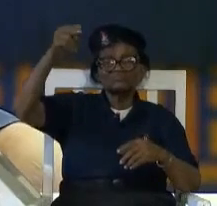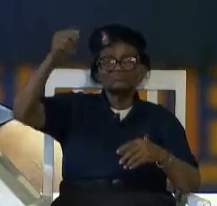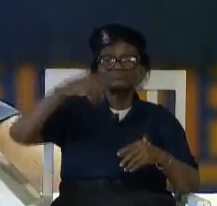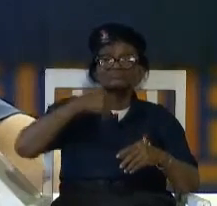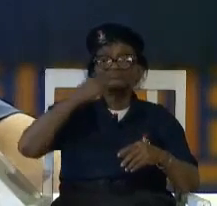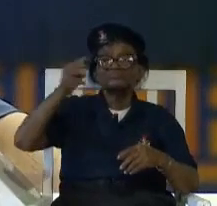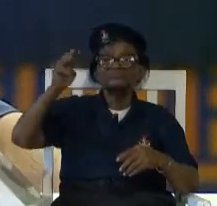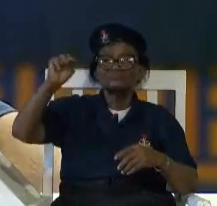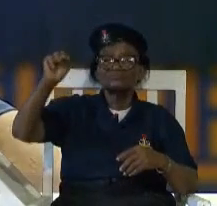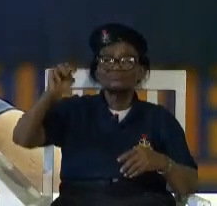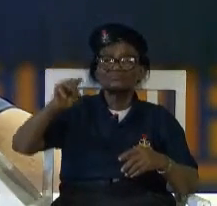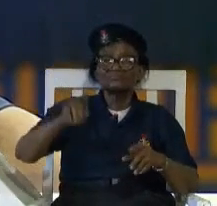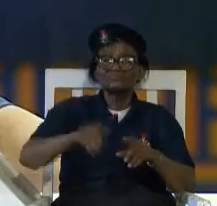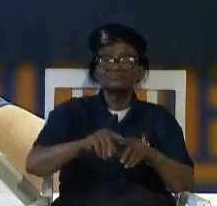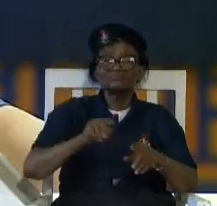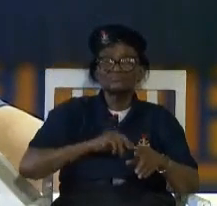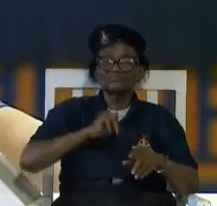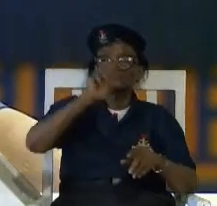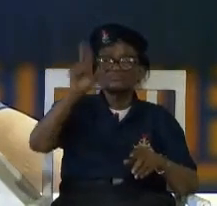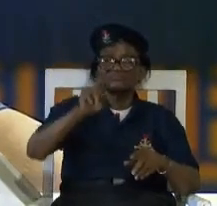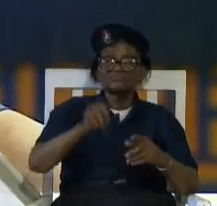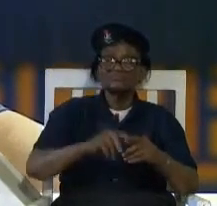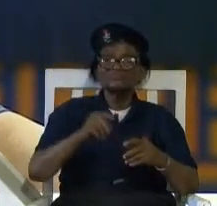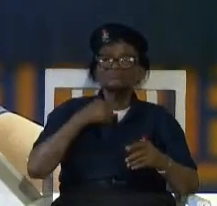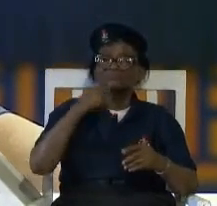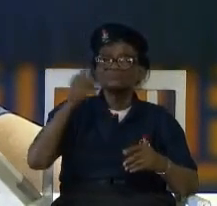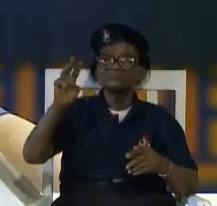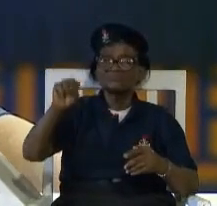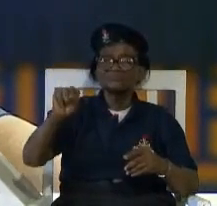Tell them as I used to tell them,